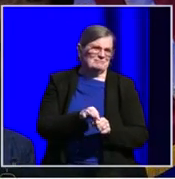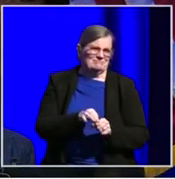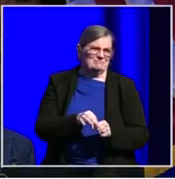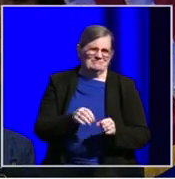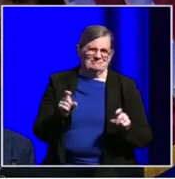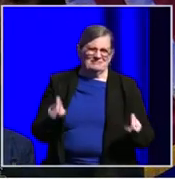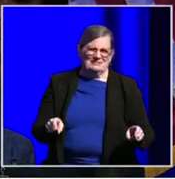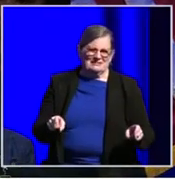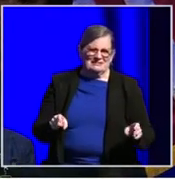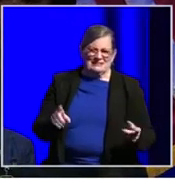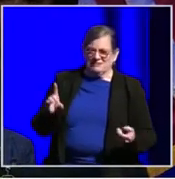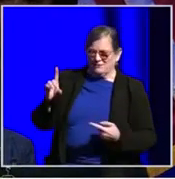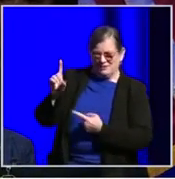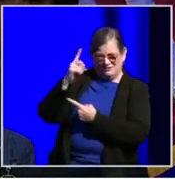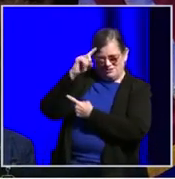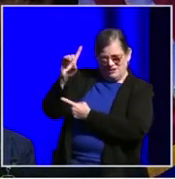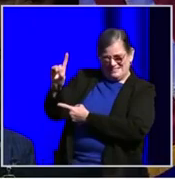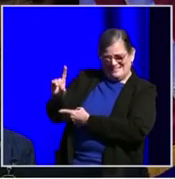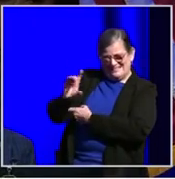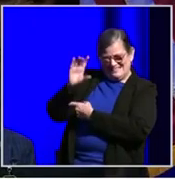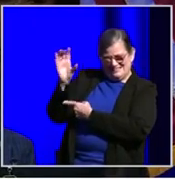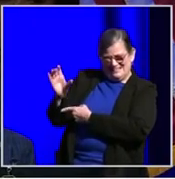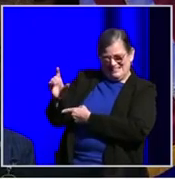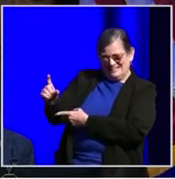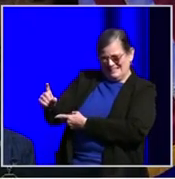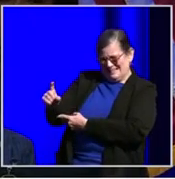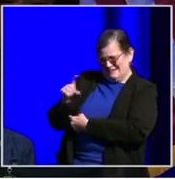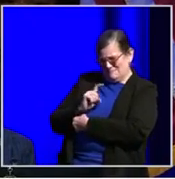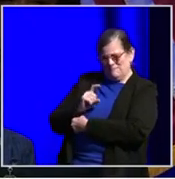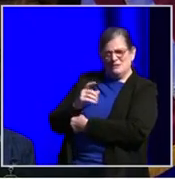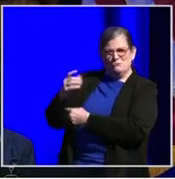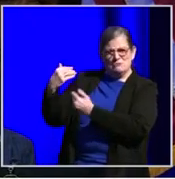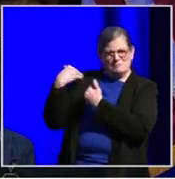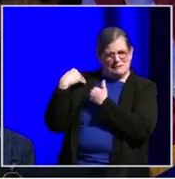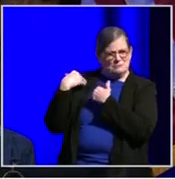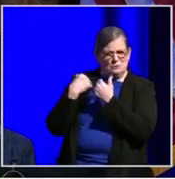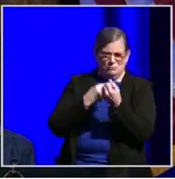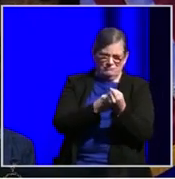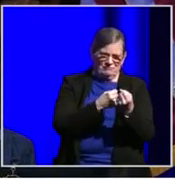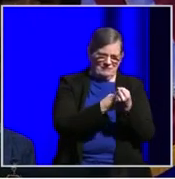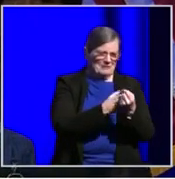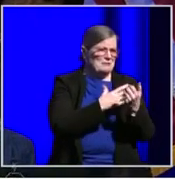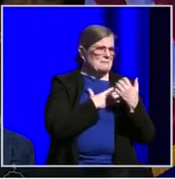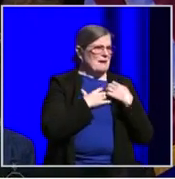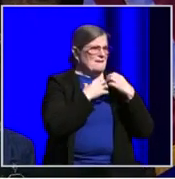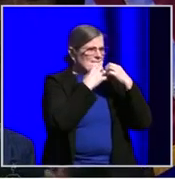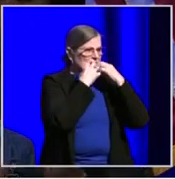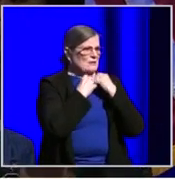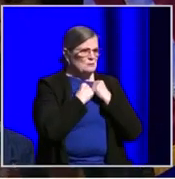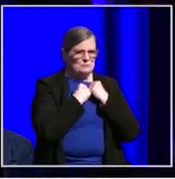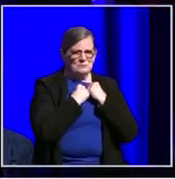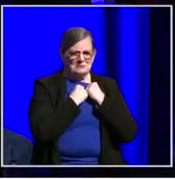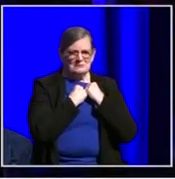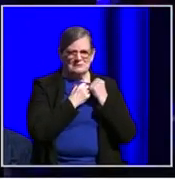to stand up for our rights, our autonomy, and our values, and I will not let them down.